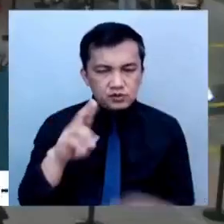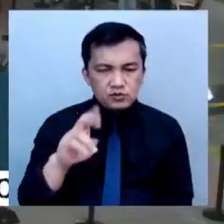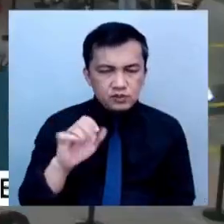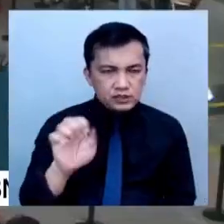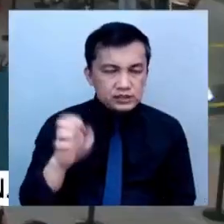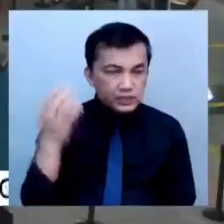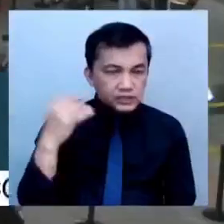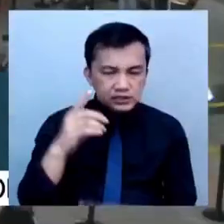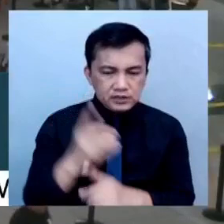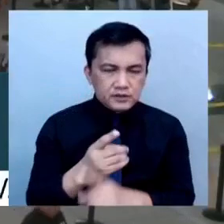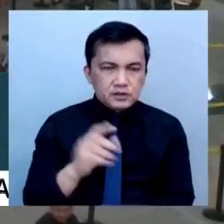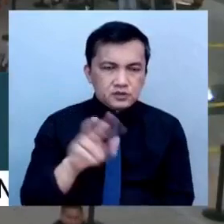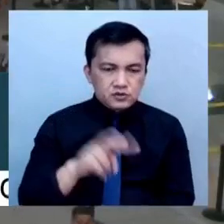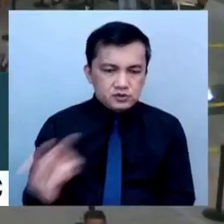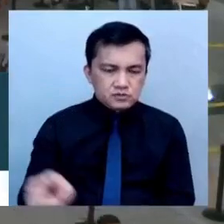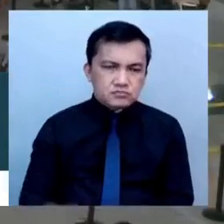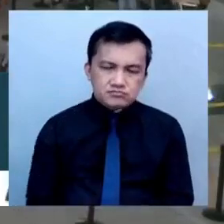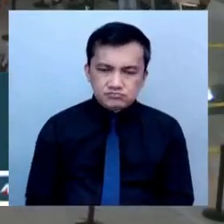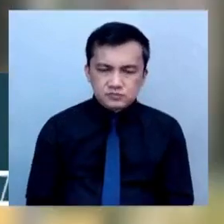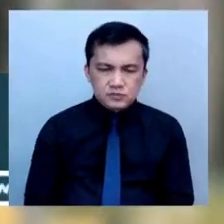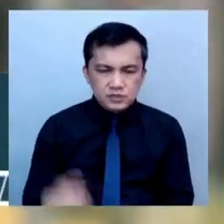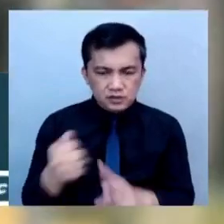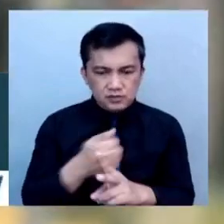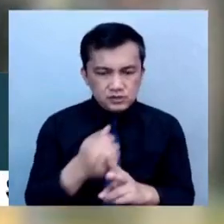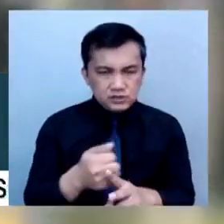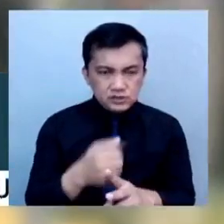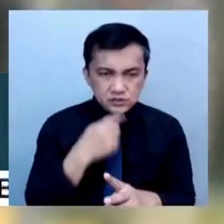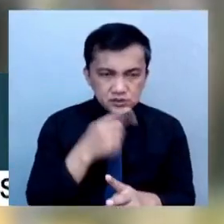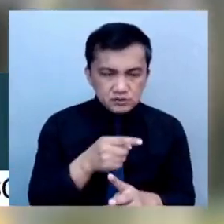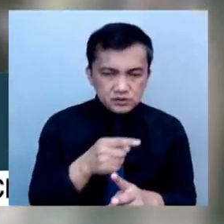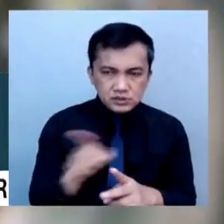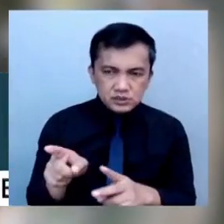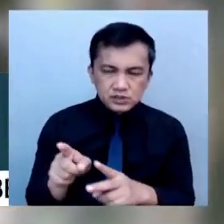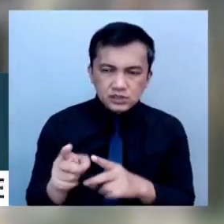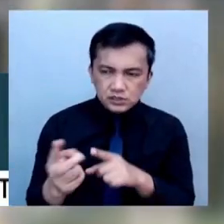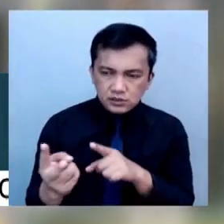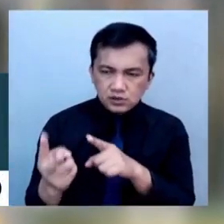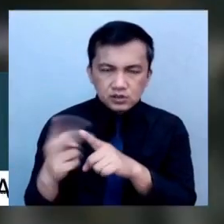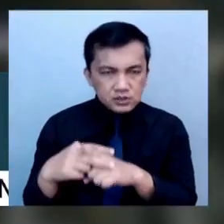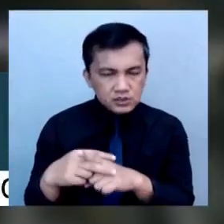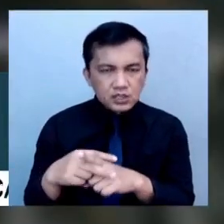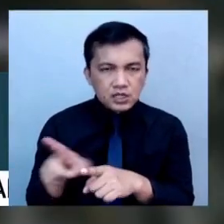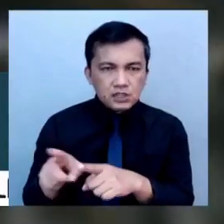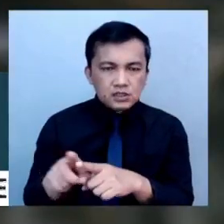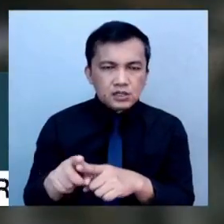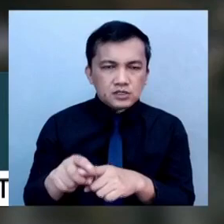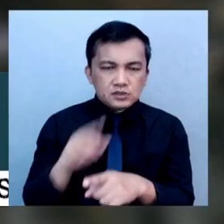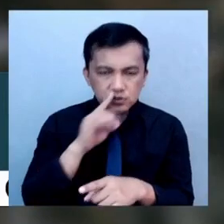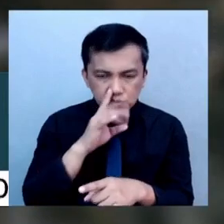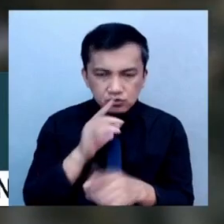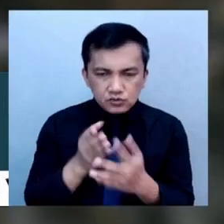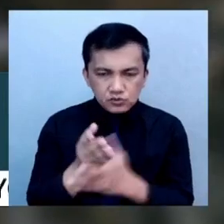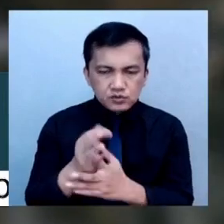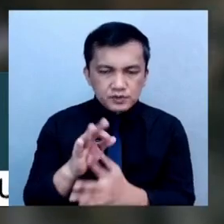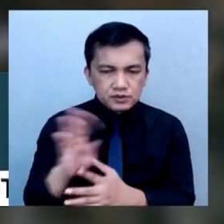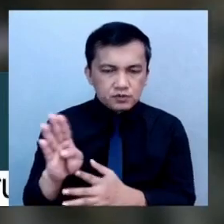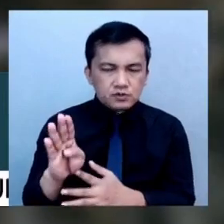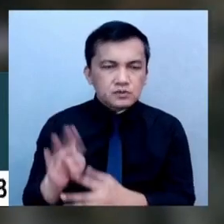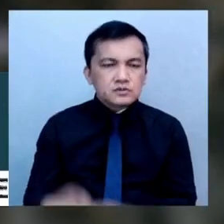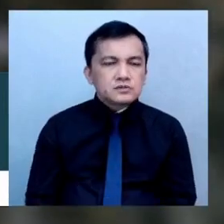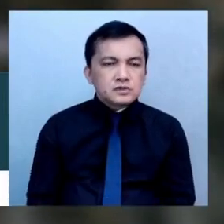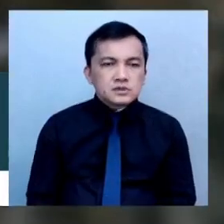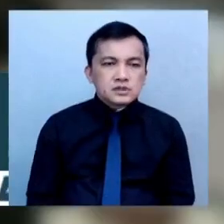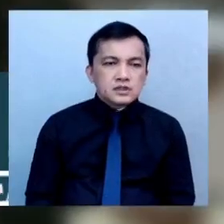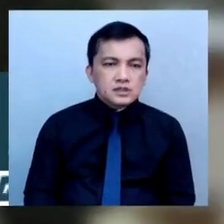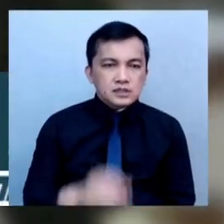December 22. The victims claim they were recruited as household workers through Facebook. The Inter-Agency